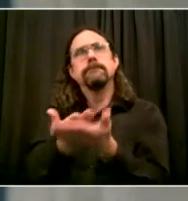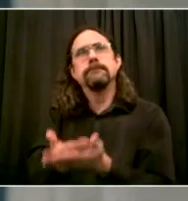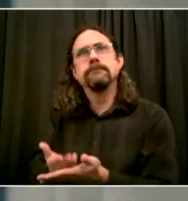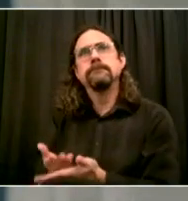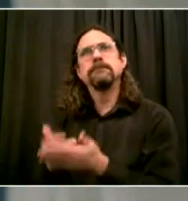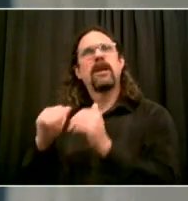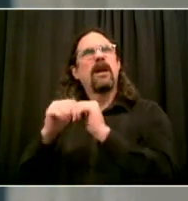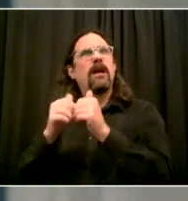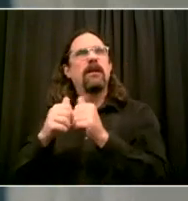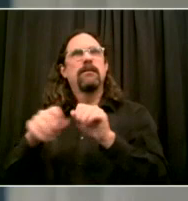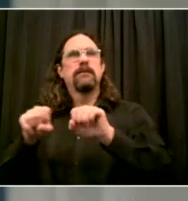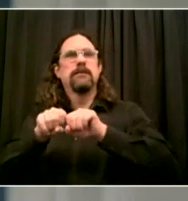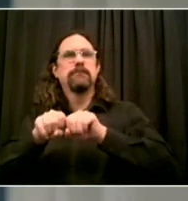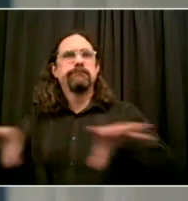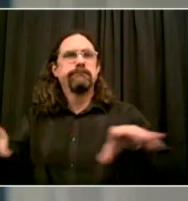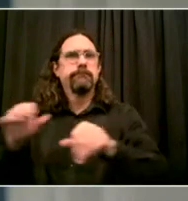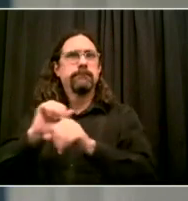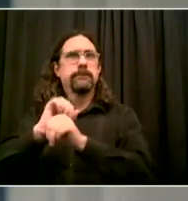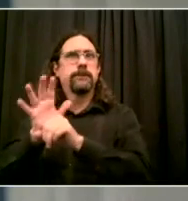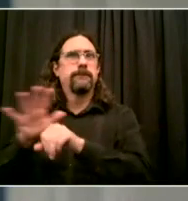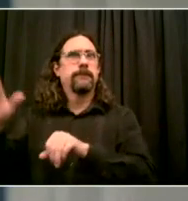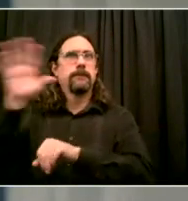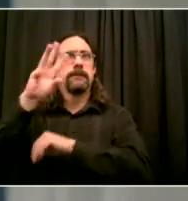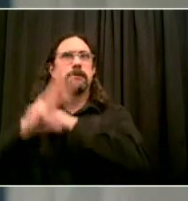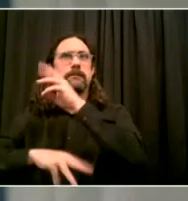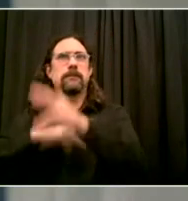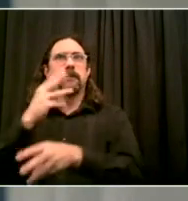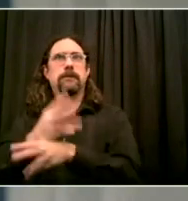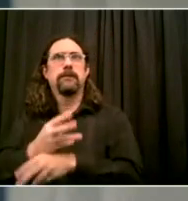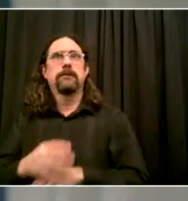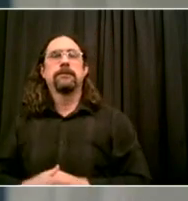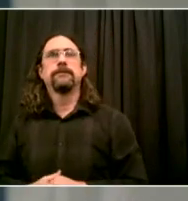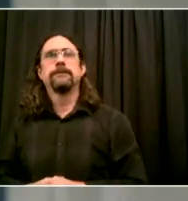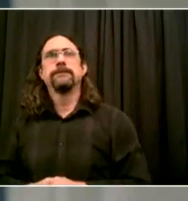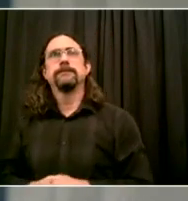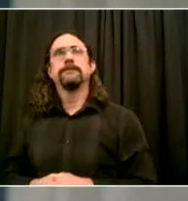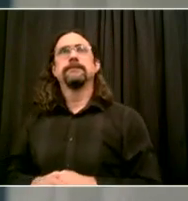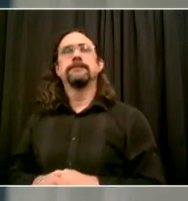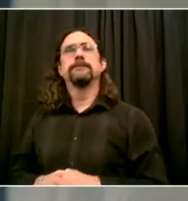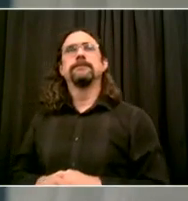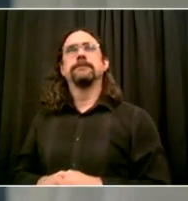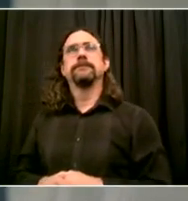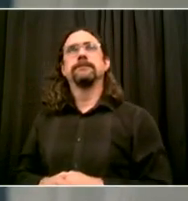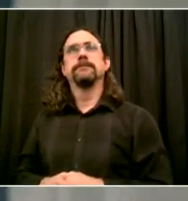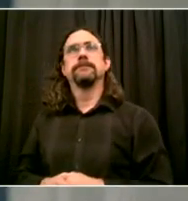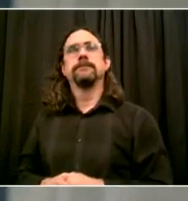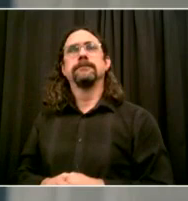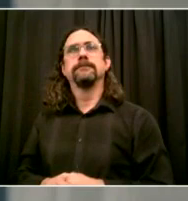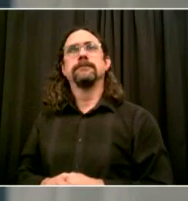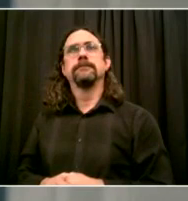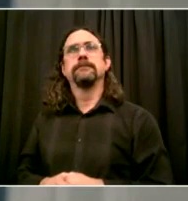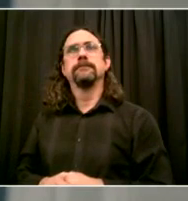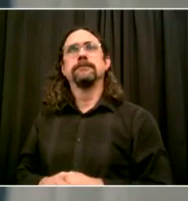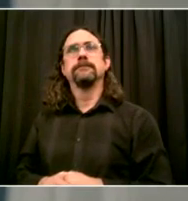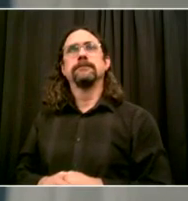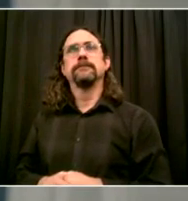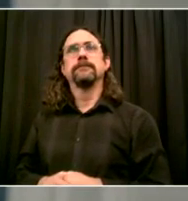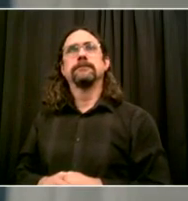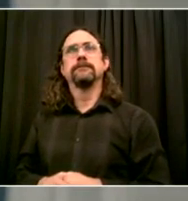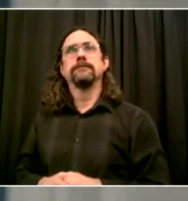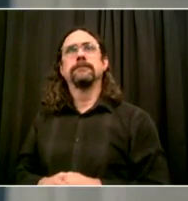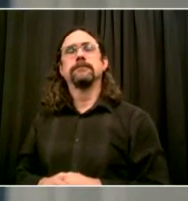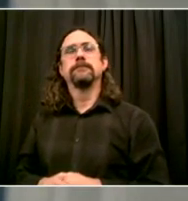is that it happens anytime that people gather,